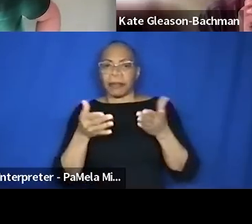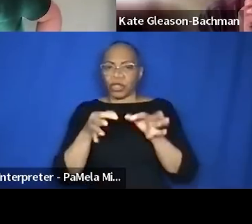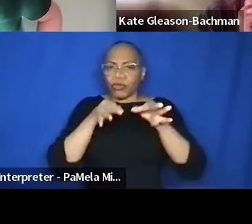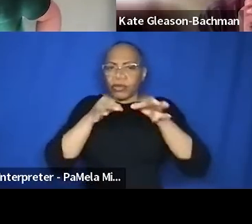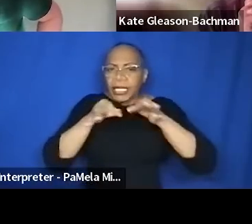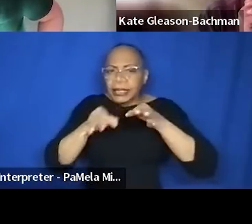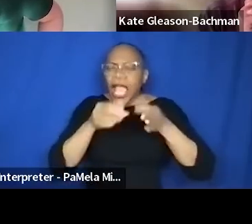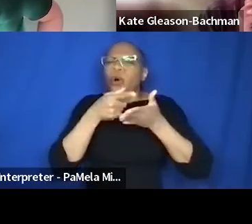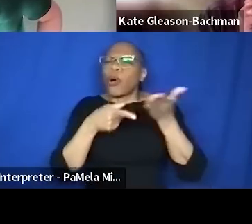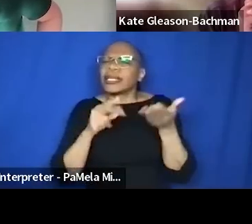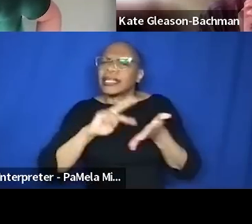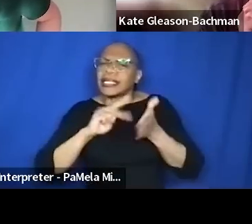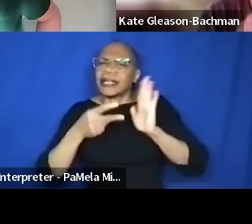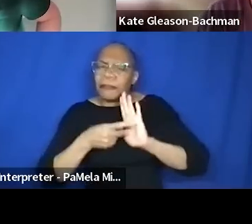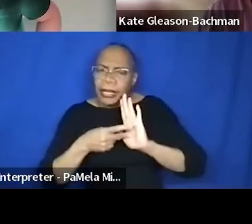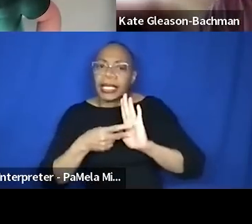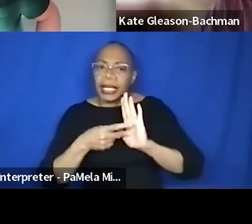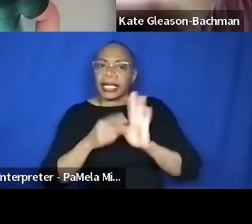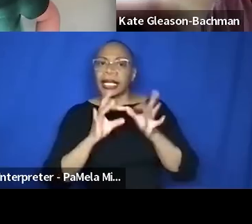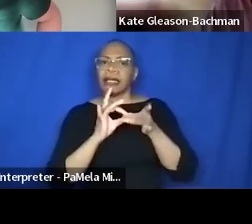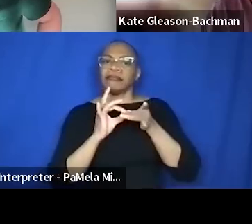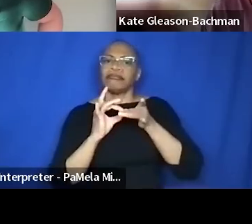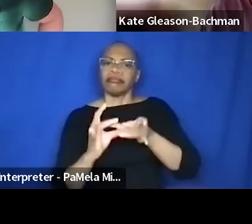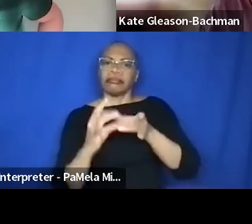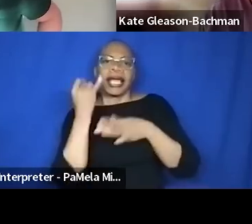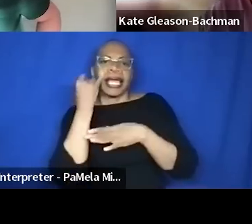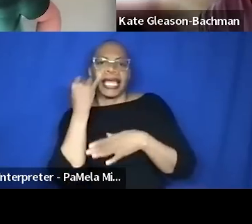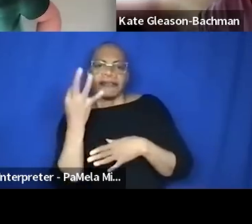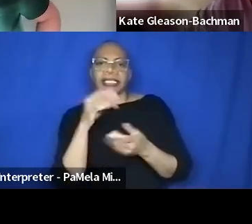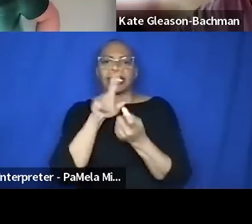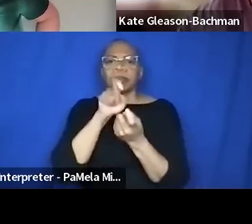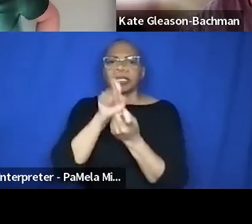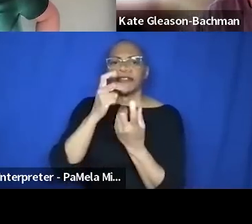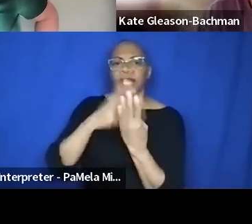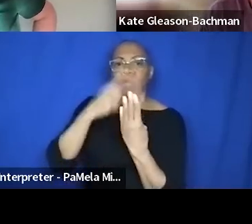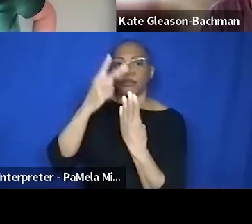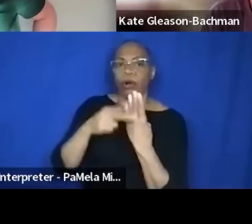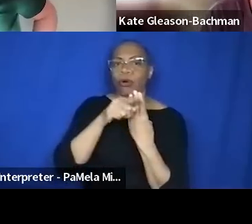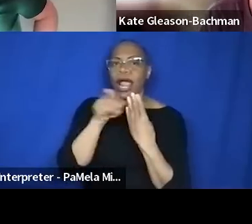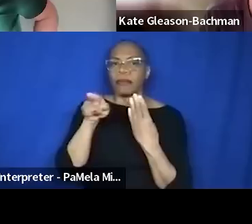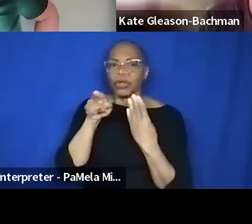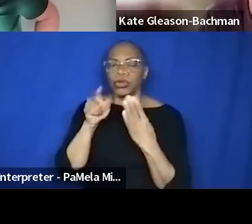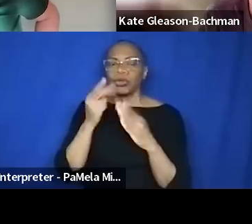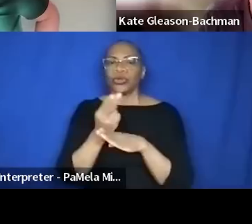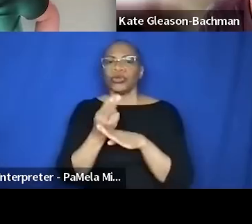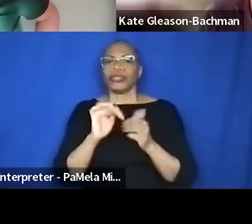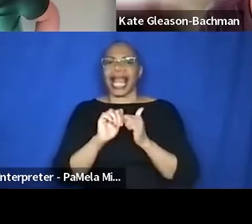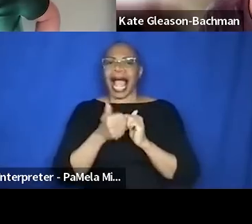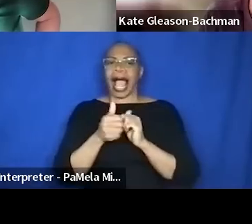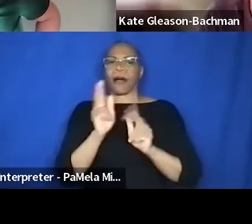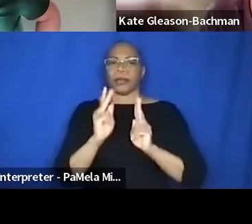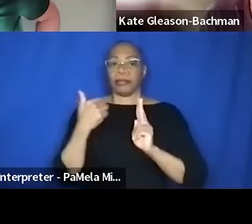actually means in terms of it, if it's a particular program you use and how people have access to